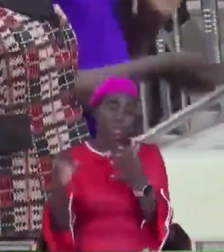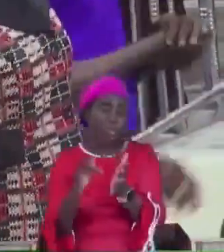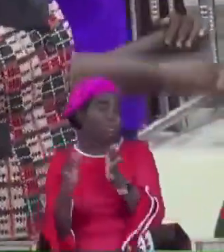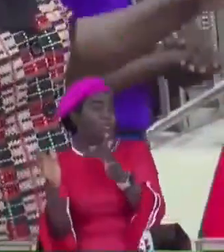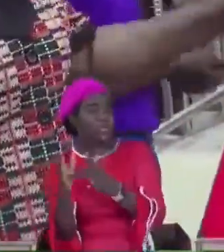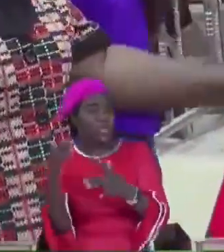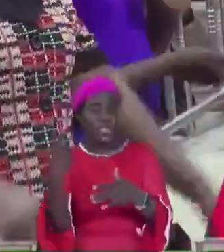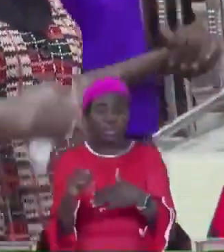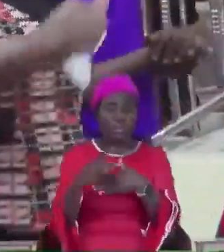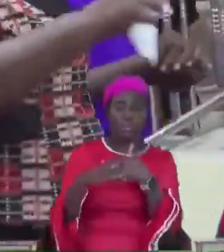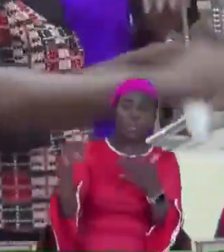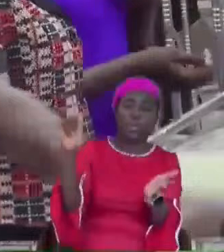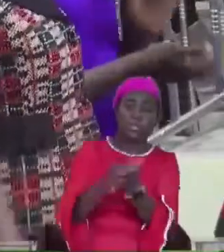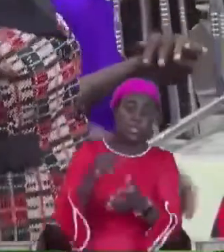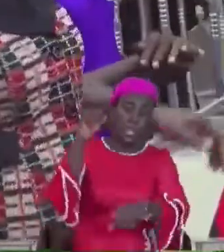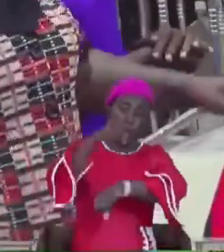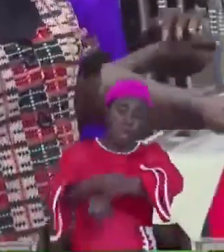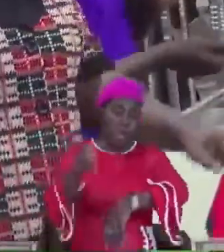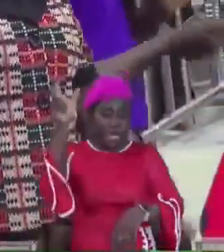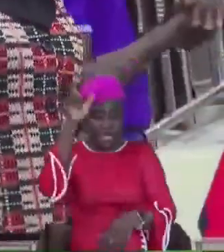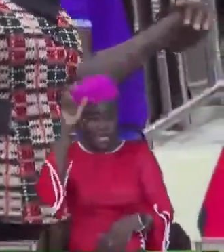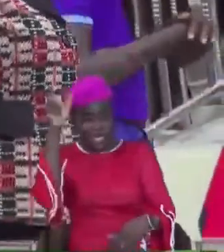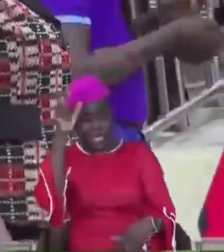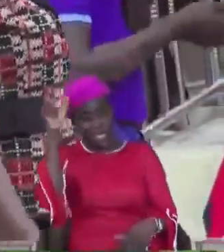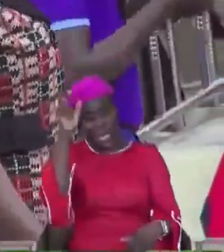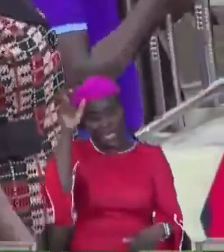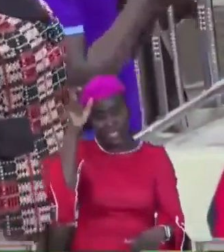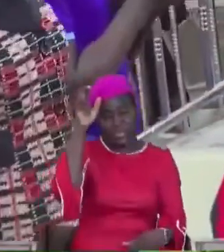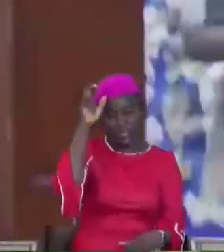Jesus. The Lord that conquers Satan.